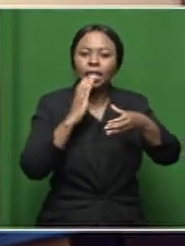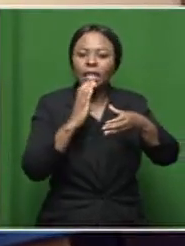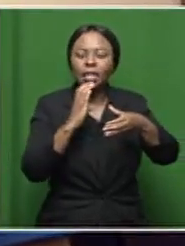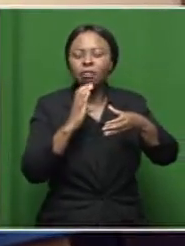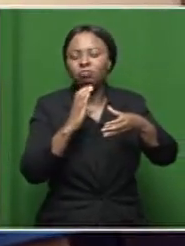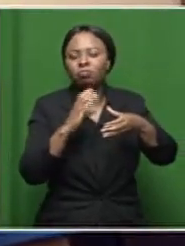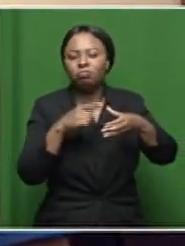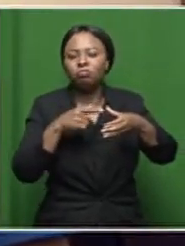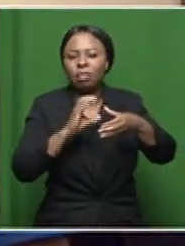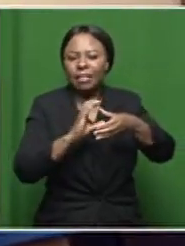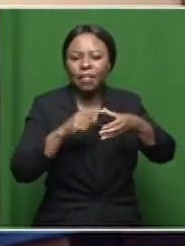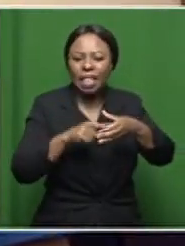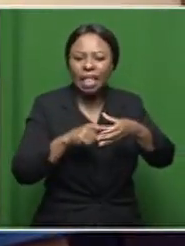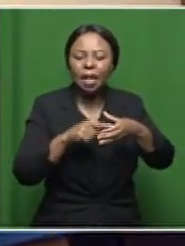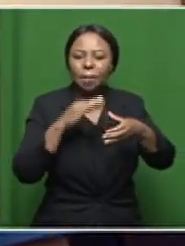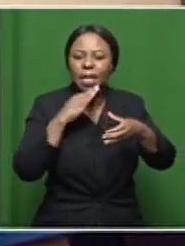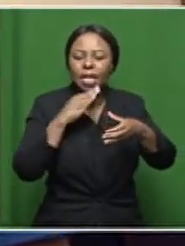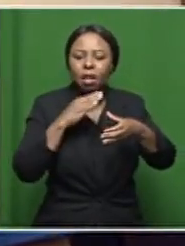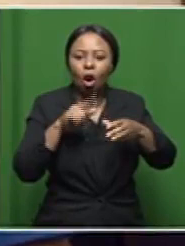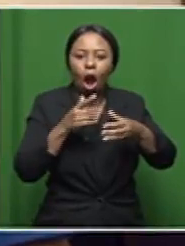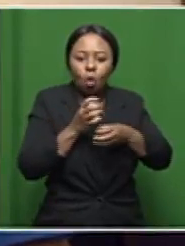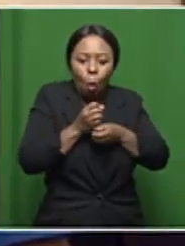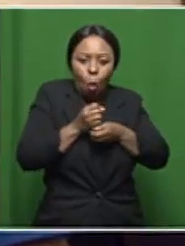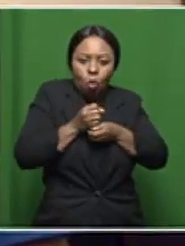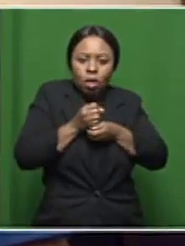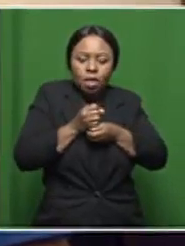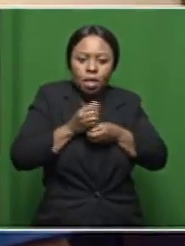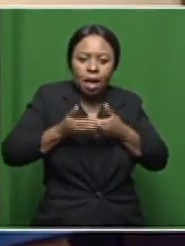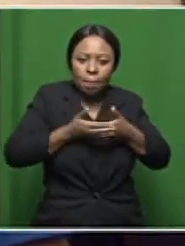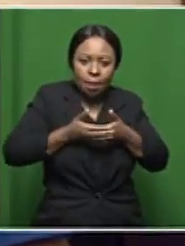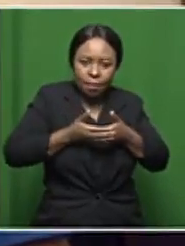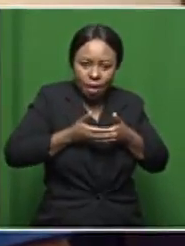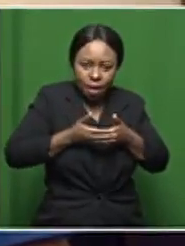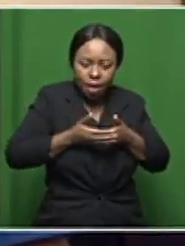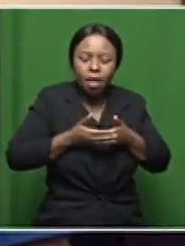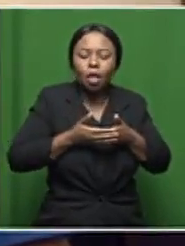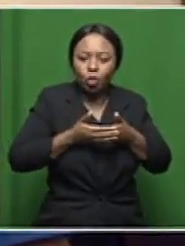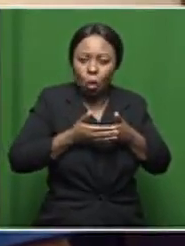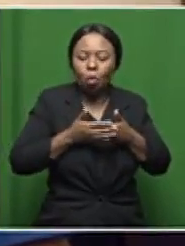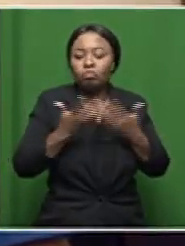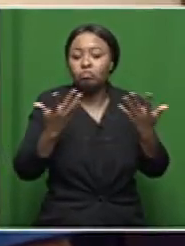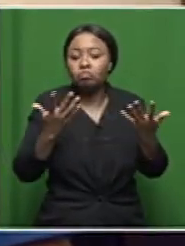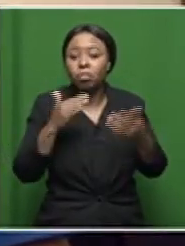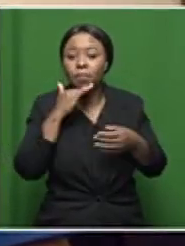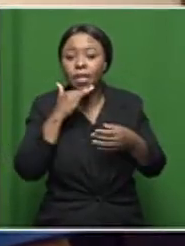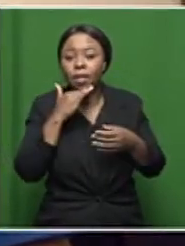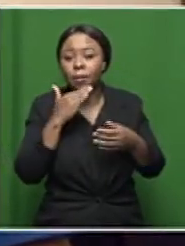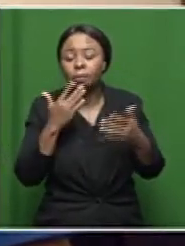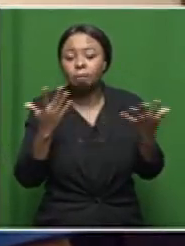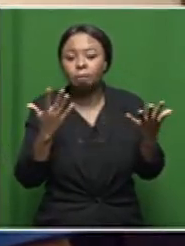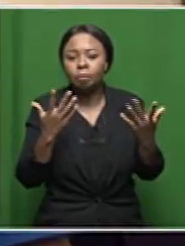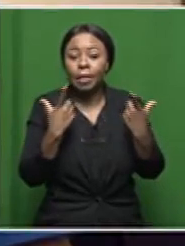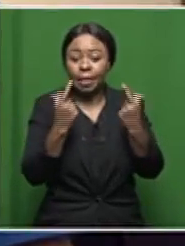they're saying they've actually diagnosed that it's an incompetent cervix, what they then probably need to do is that, I mean, if they've done